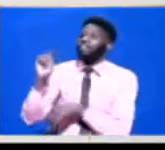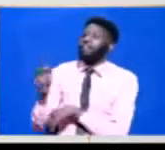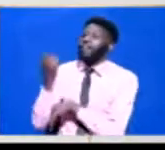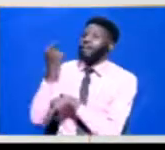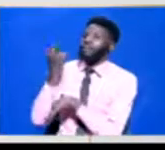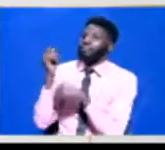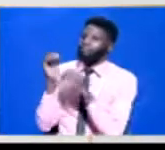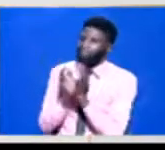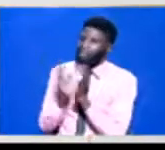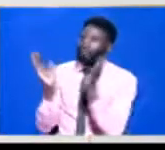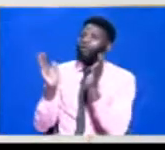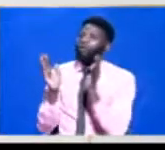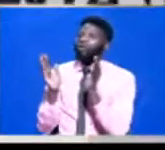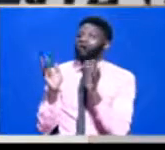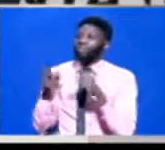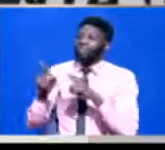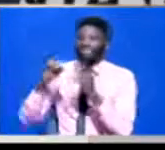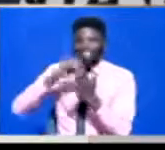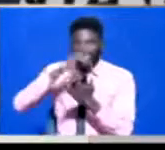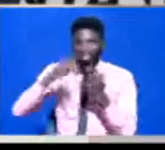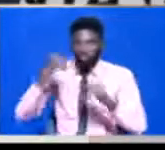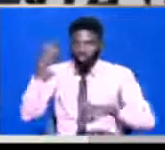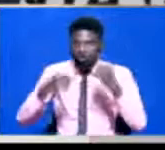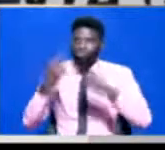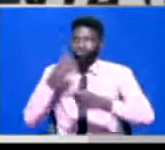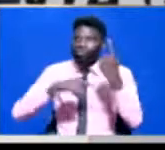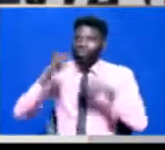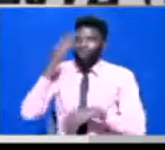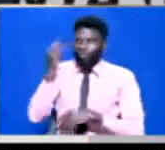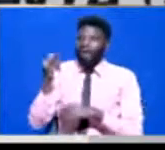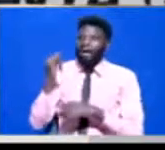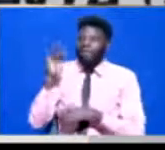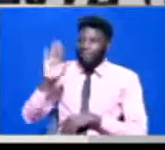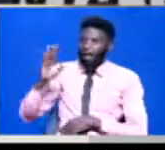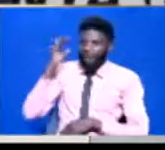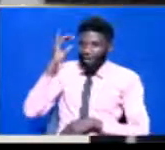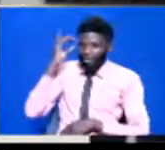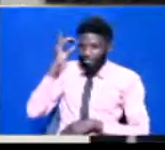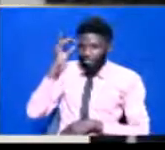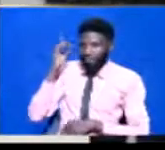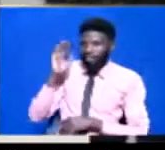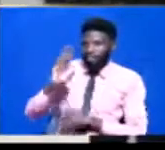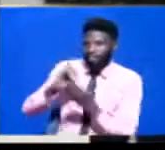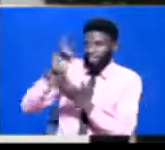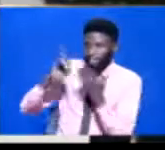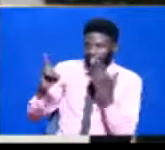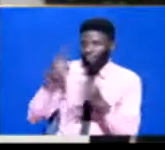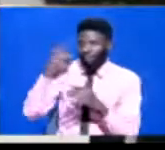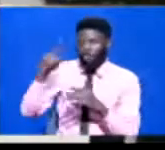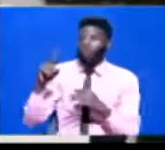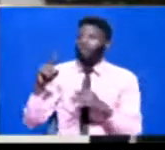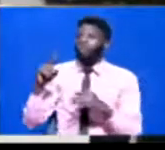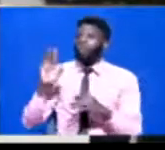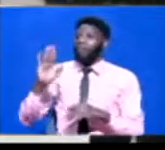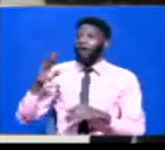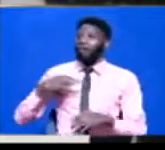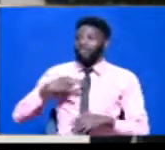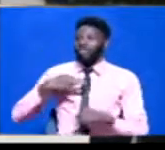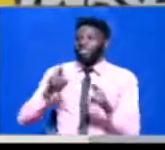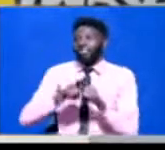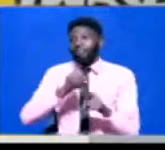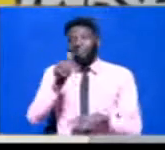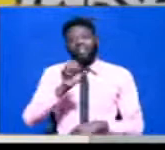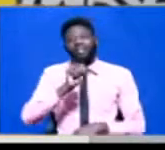Team Kenya Travel Kit Design Competition winner for his design concept for the travel clothing category, while Samchi Digital were overall winners in the